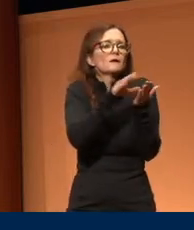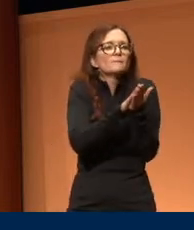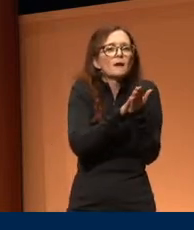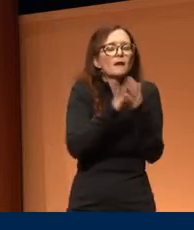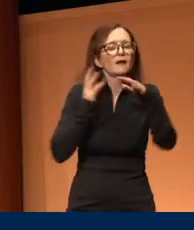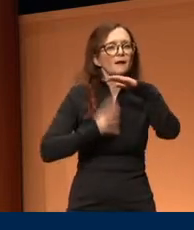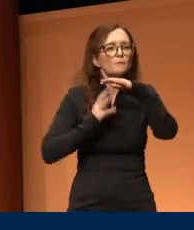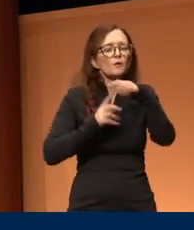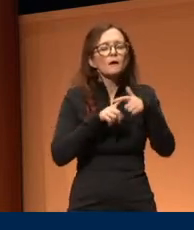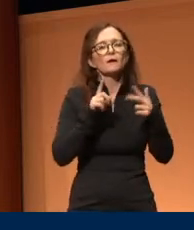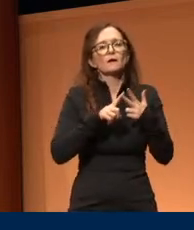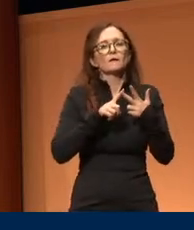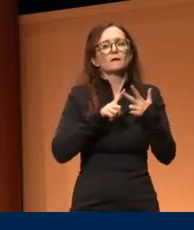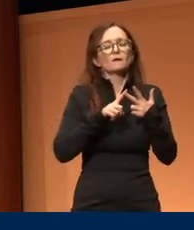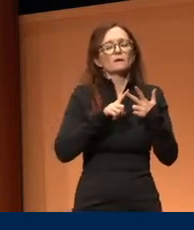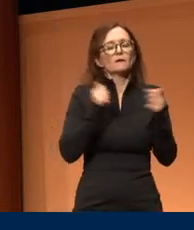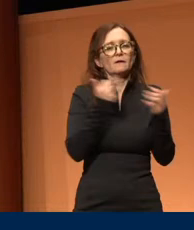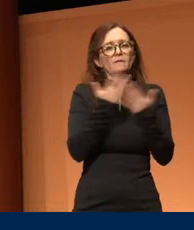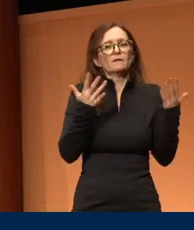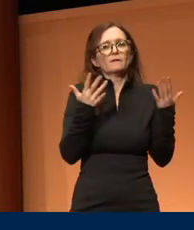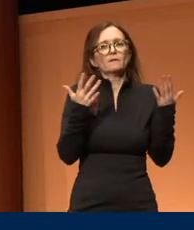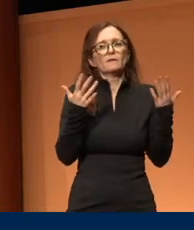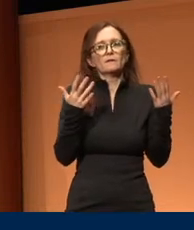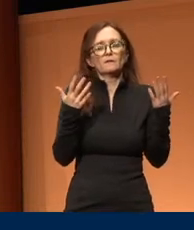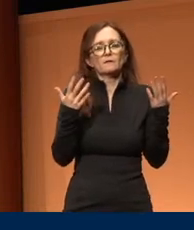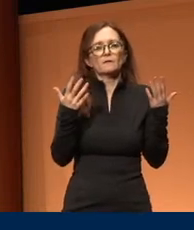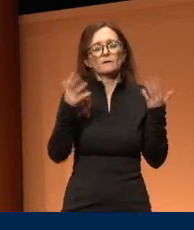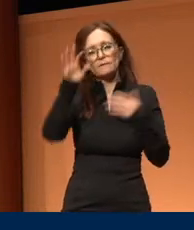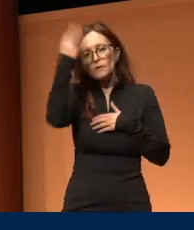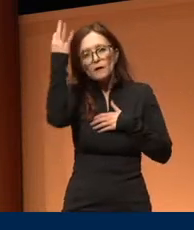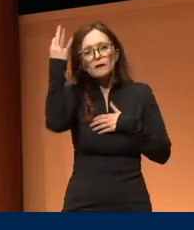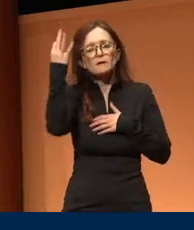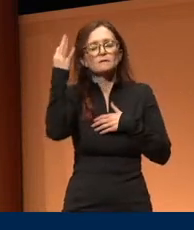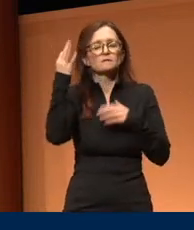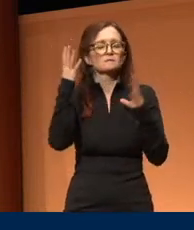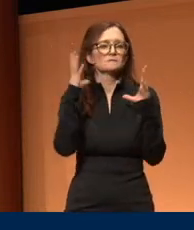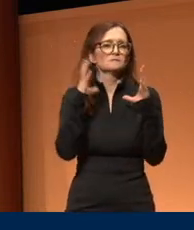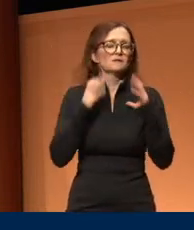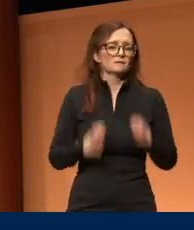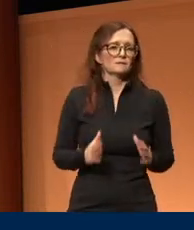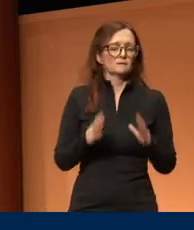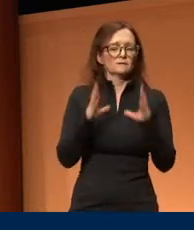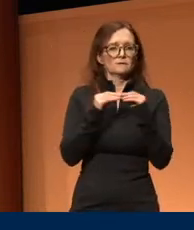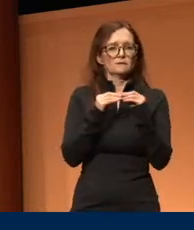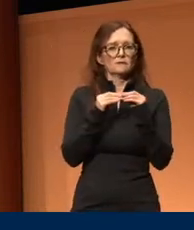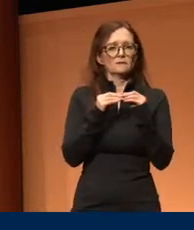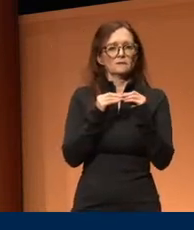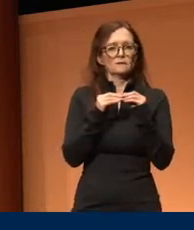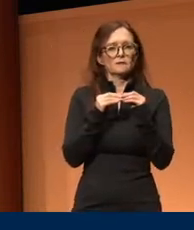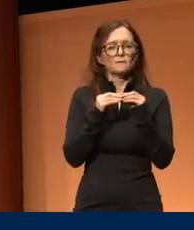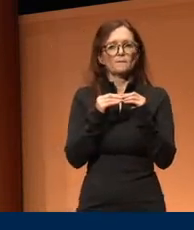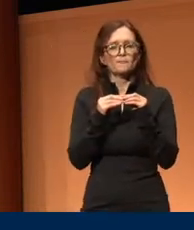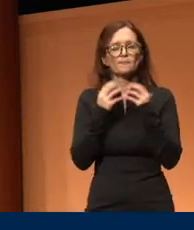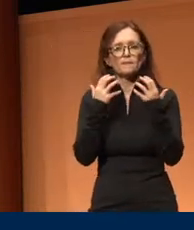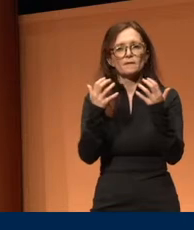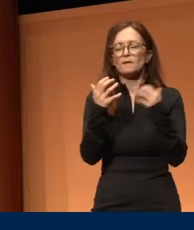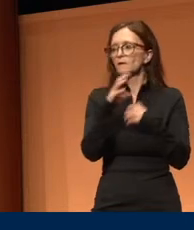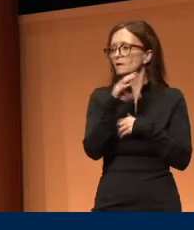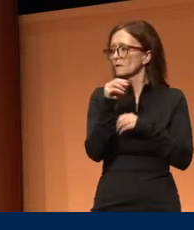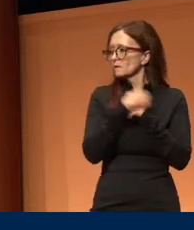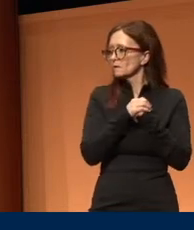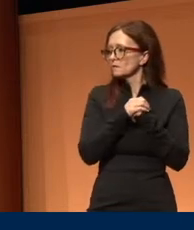or something, and you can go. In fact, in the French citizens' assembly that we organized at the local